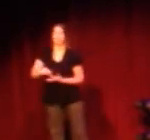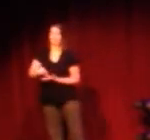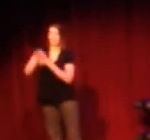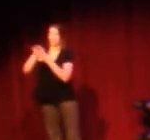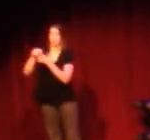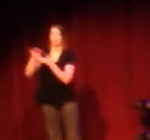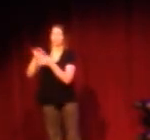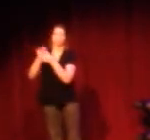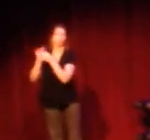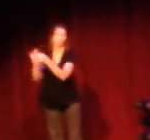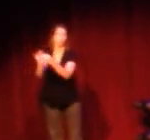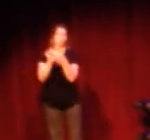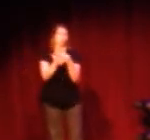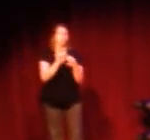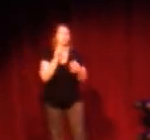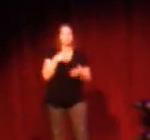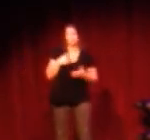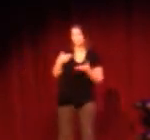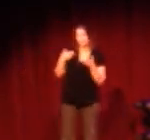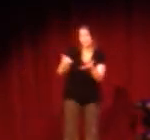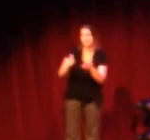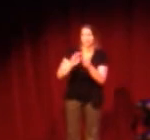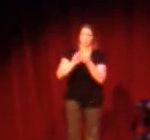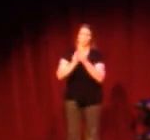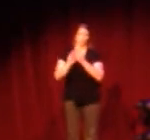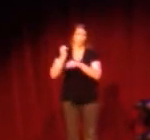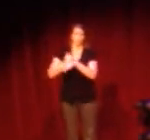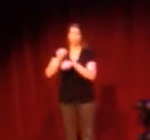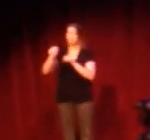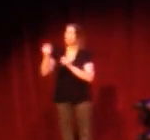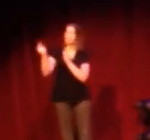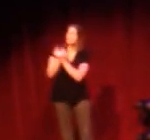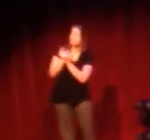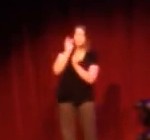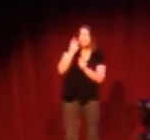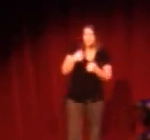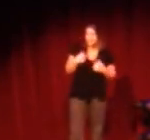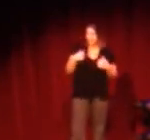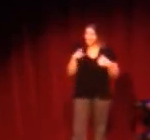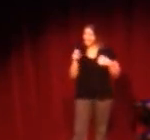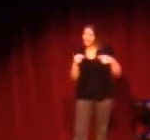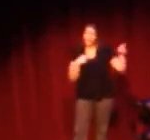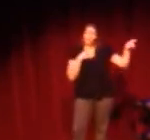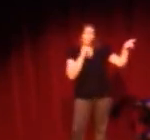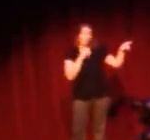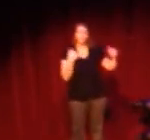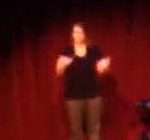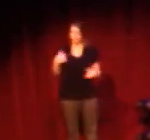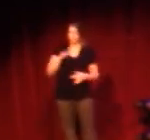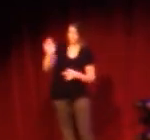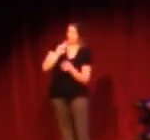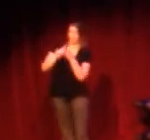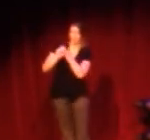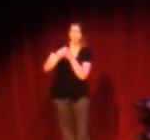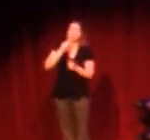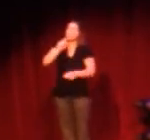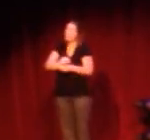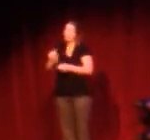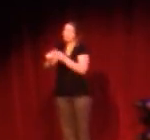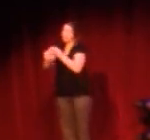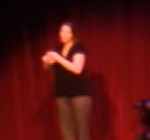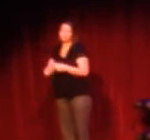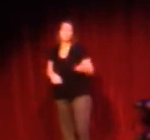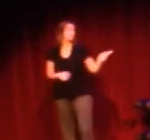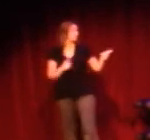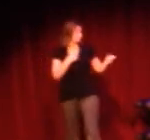forming community because you're in our community now. You can come say hi to us. I'm Dan, this is Vince. We're your actual friends. If you want to talk to us at the end of the